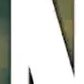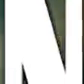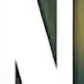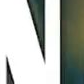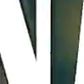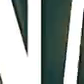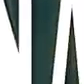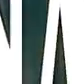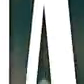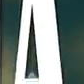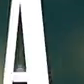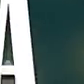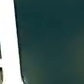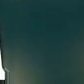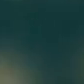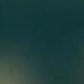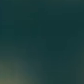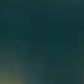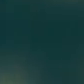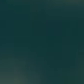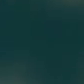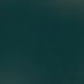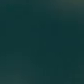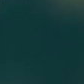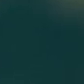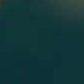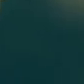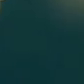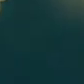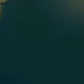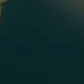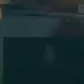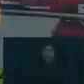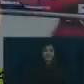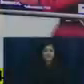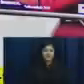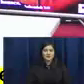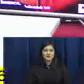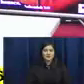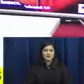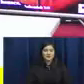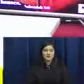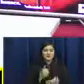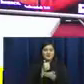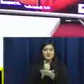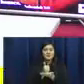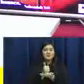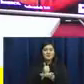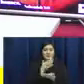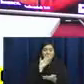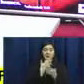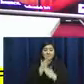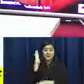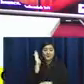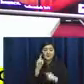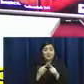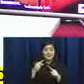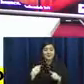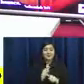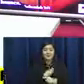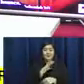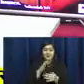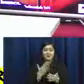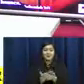hosted by Pastor Gil LaRena. Magandang tanghali po muli sa ating lahat. Once